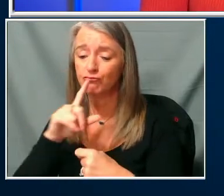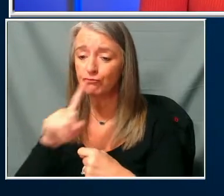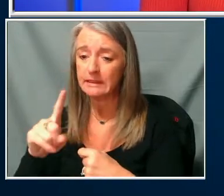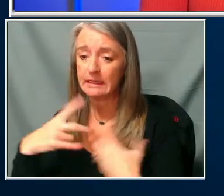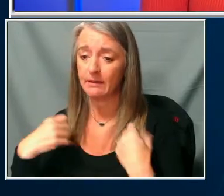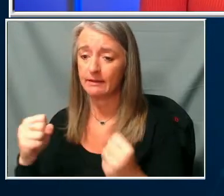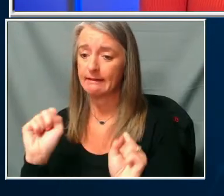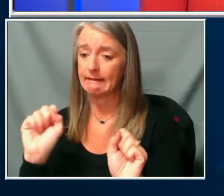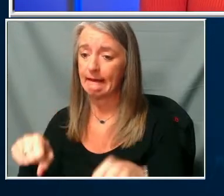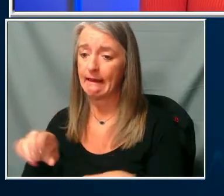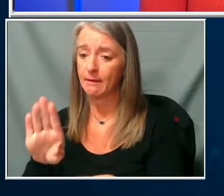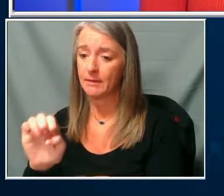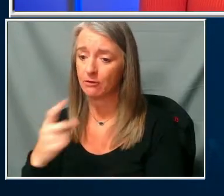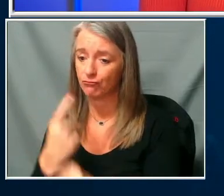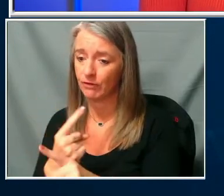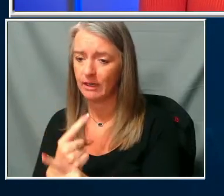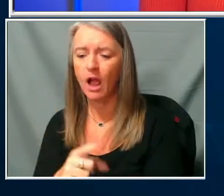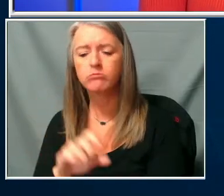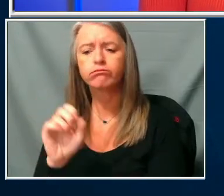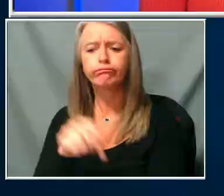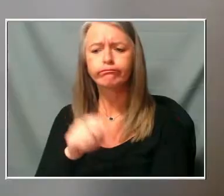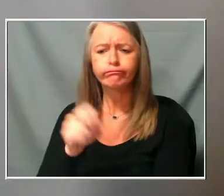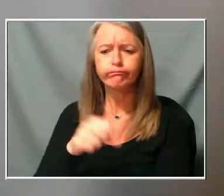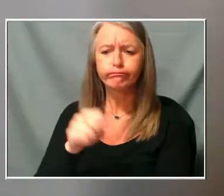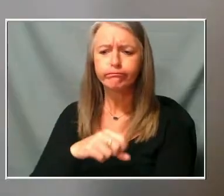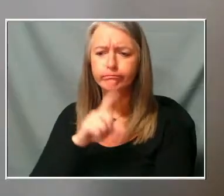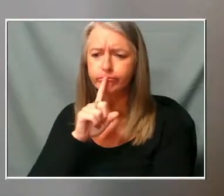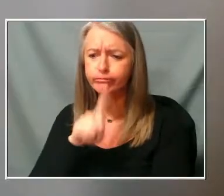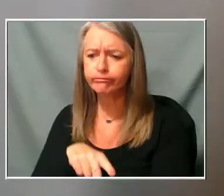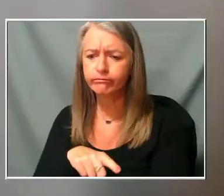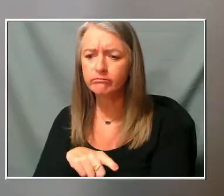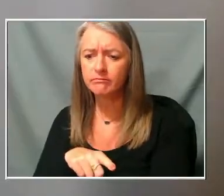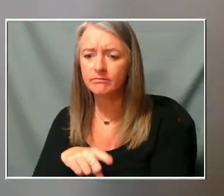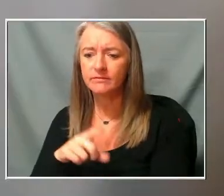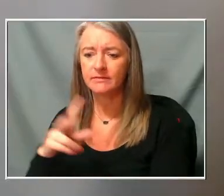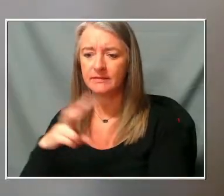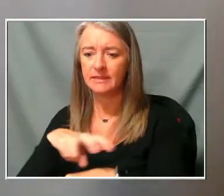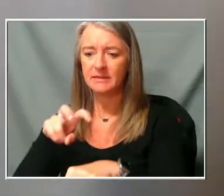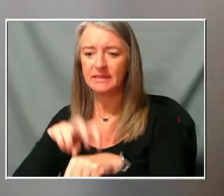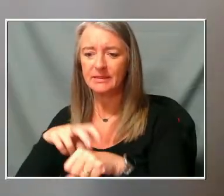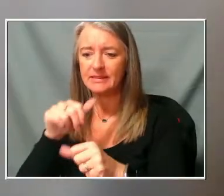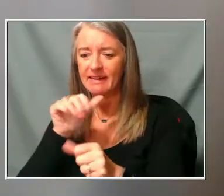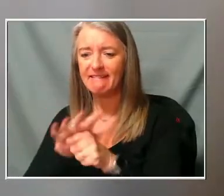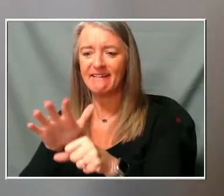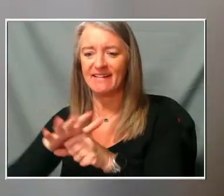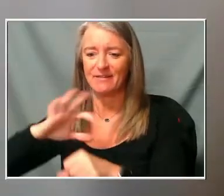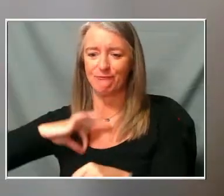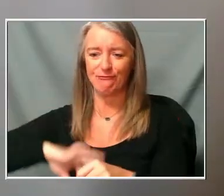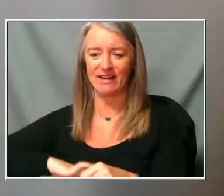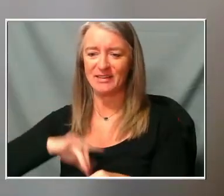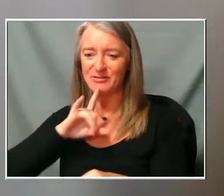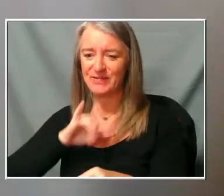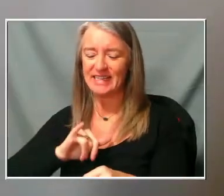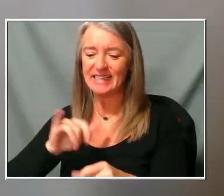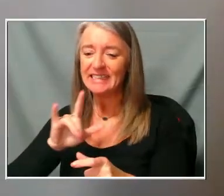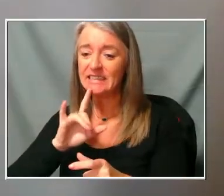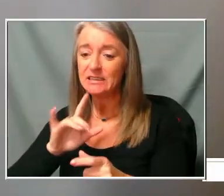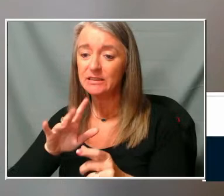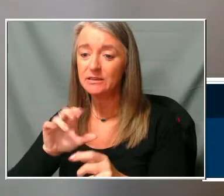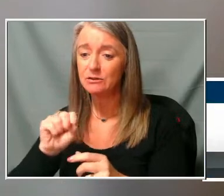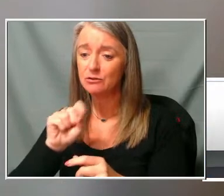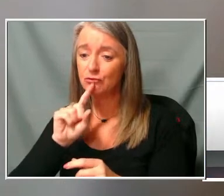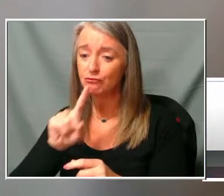be, right? Oh, absolutely. I don't think we give potatoes the credit that they deserve. They're actually a